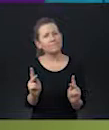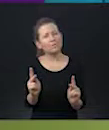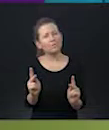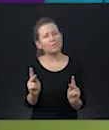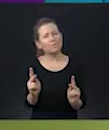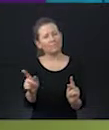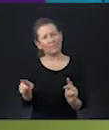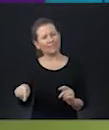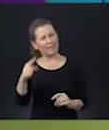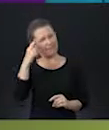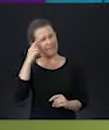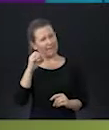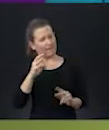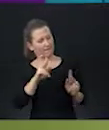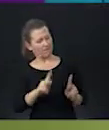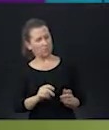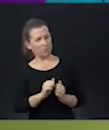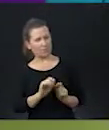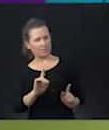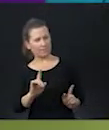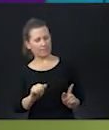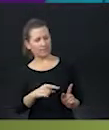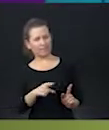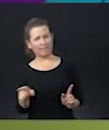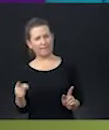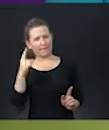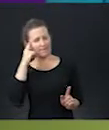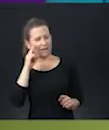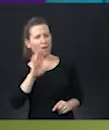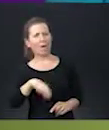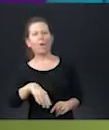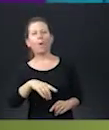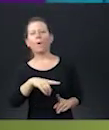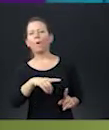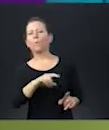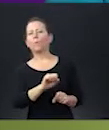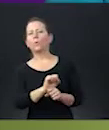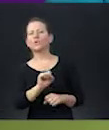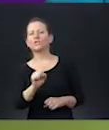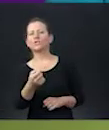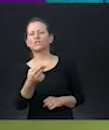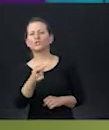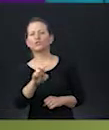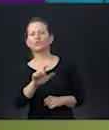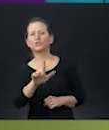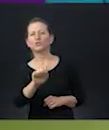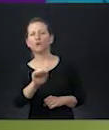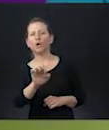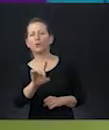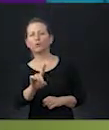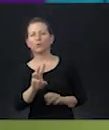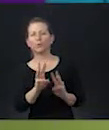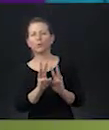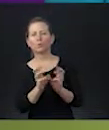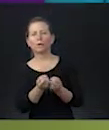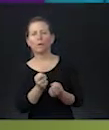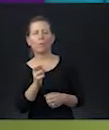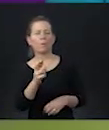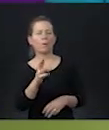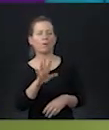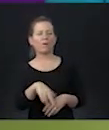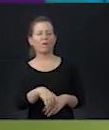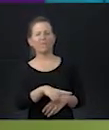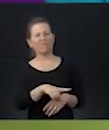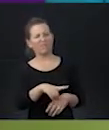And when people think of people with disabilities, they think, oh, shelter workshops.